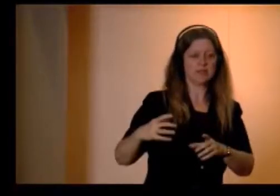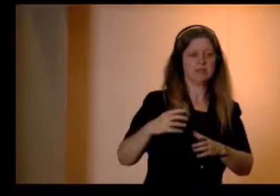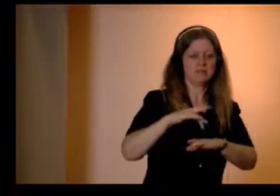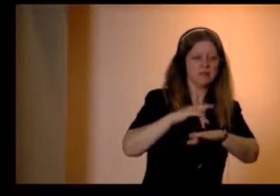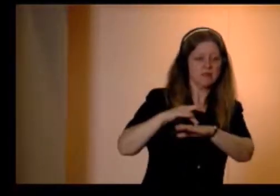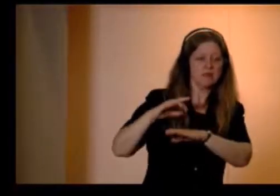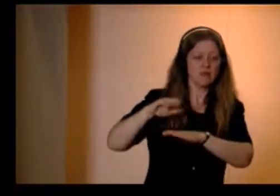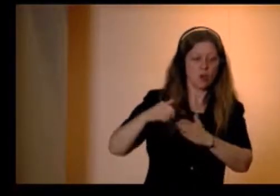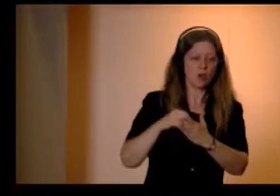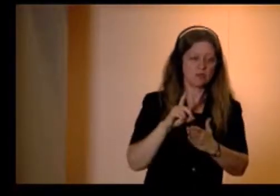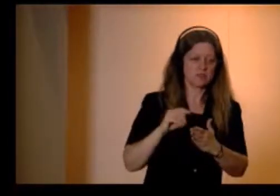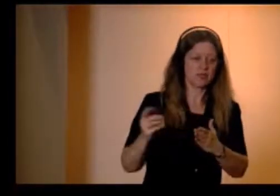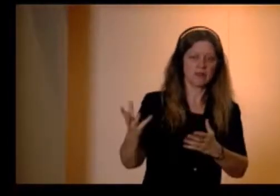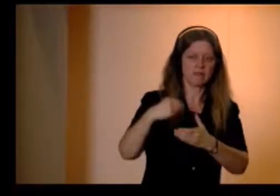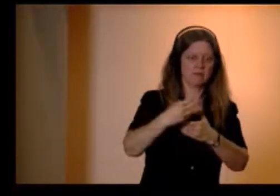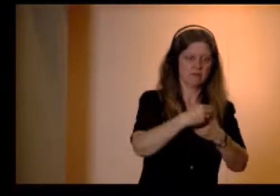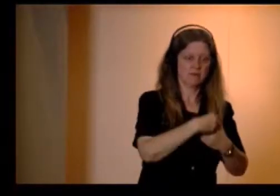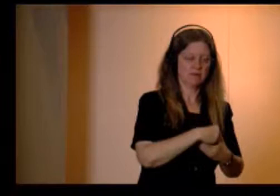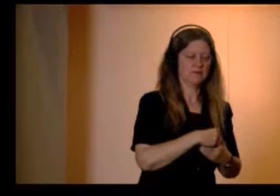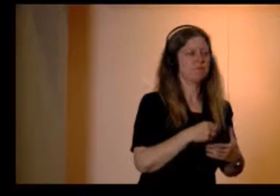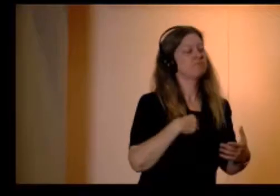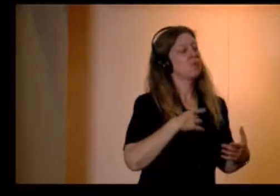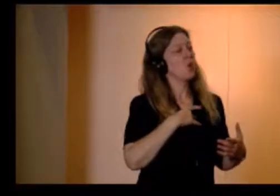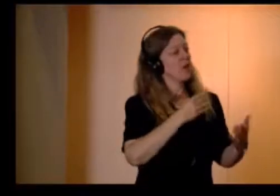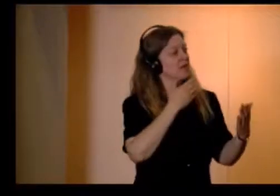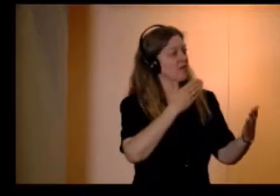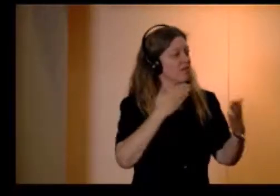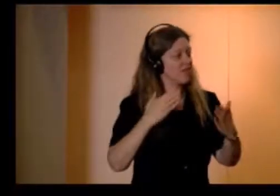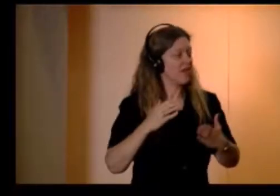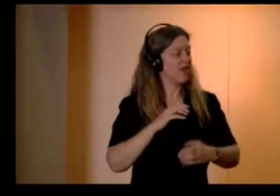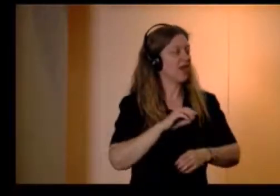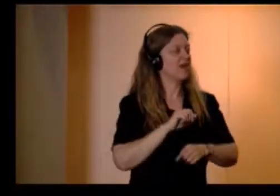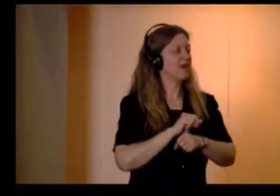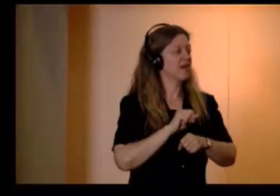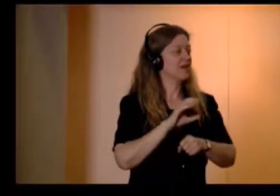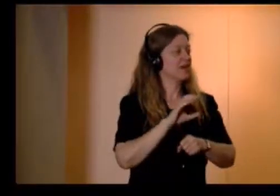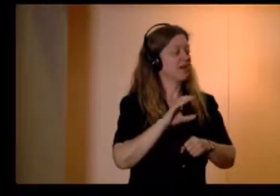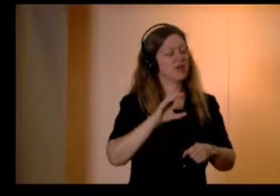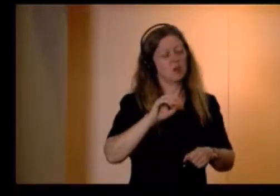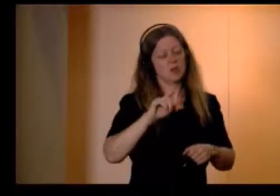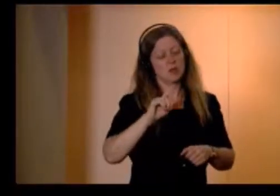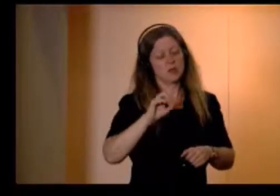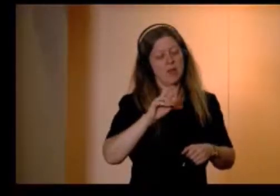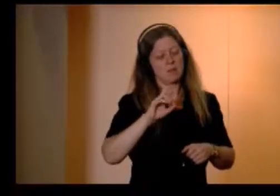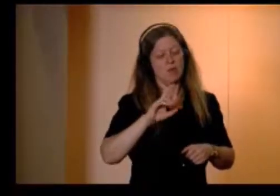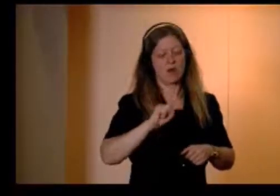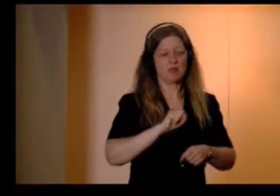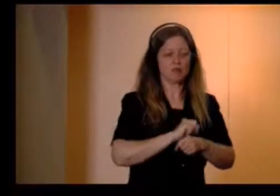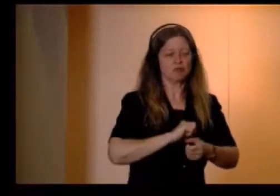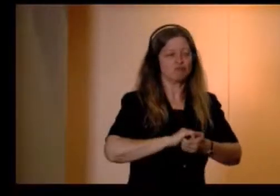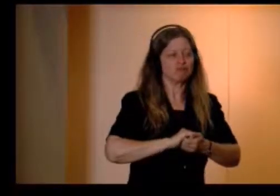to thank the collaborators on this project, and thank you for listening.